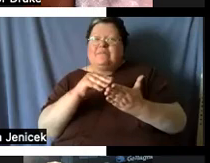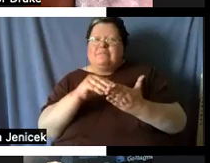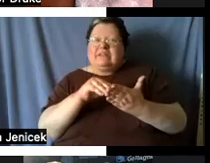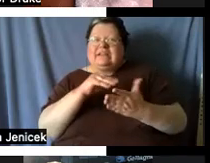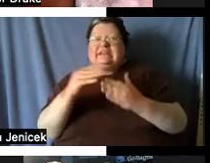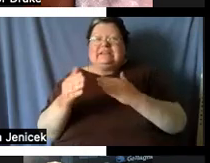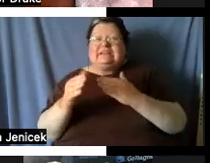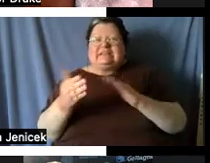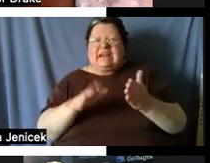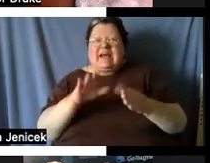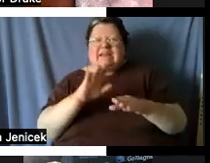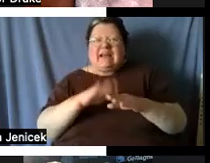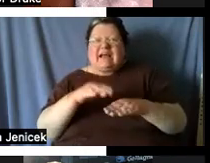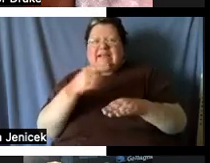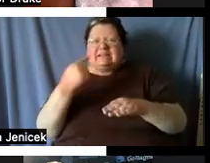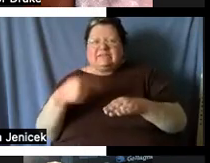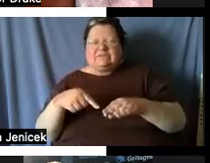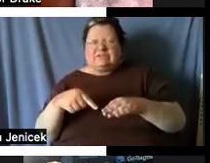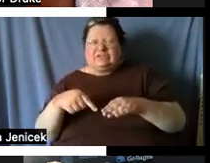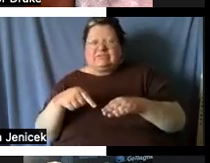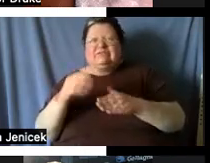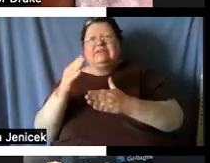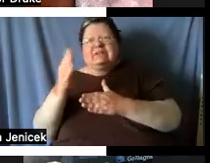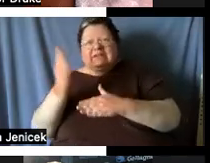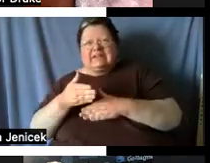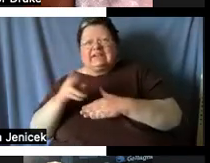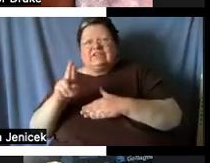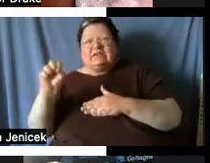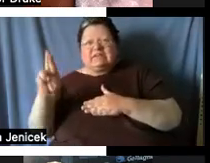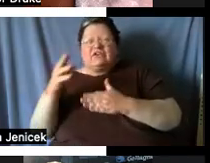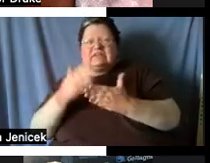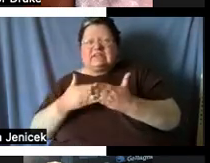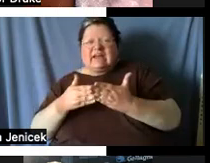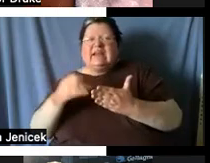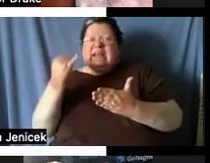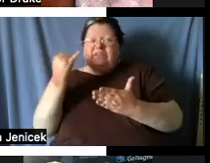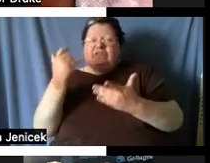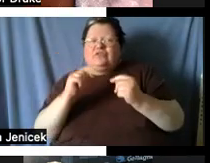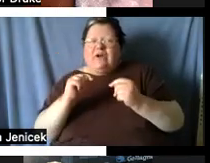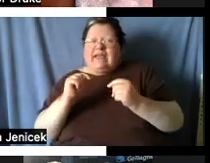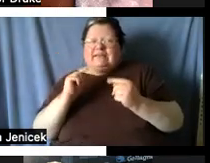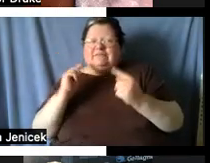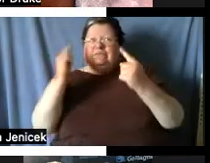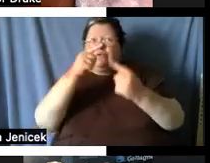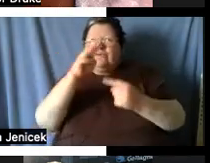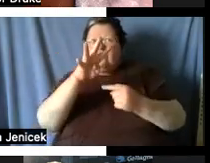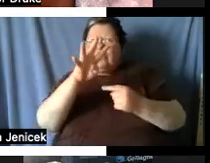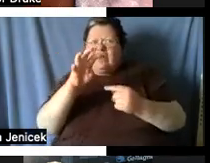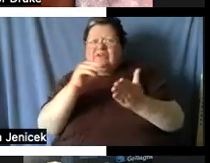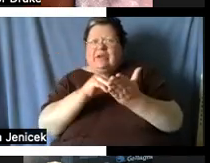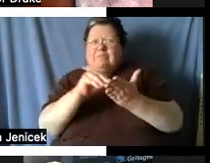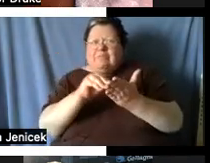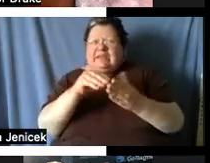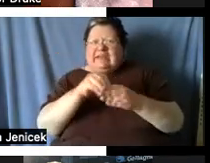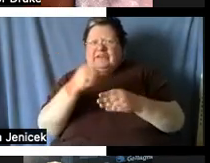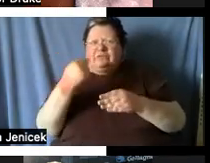the Russian/Soviet side. And if we're trying to get to 400 million in Russia, and